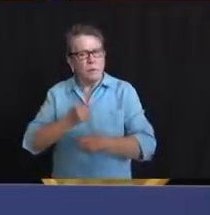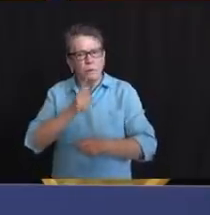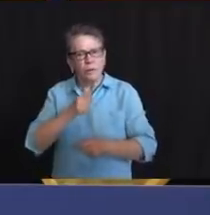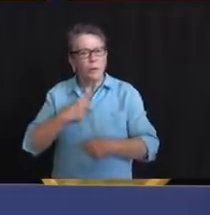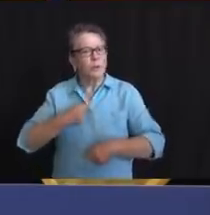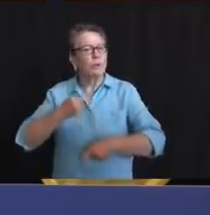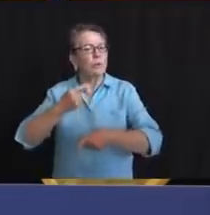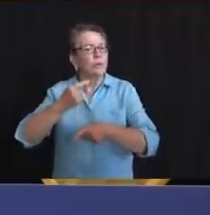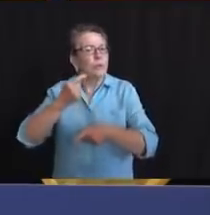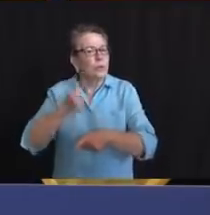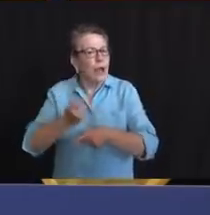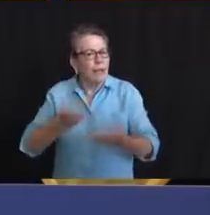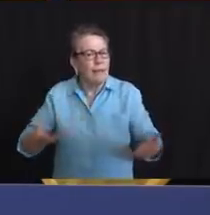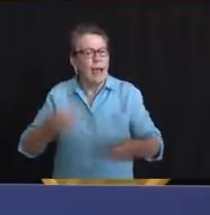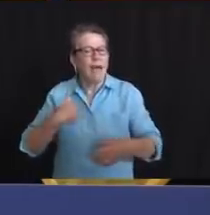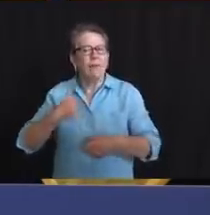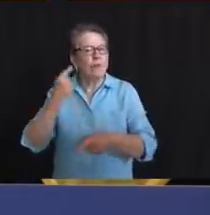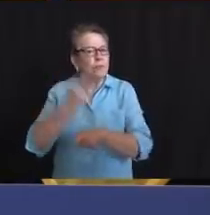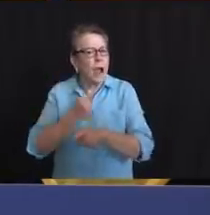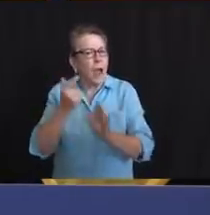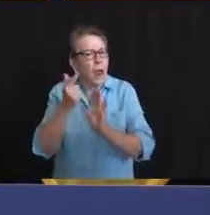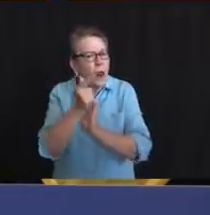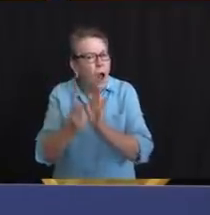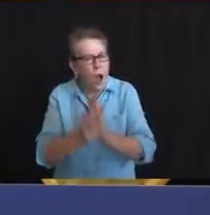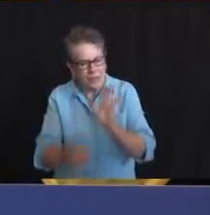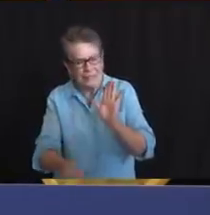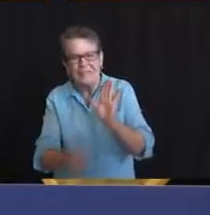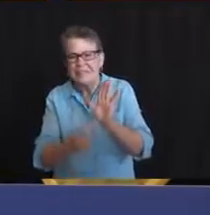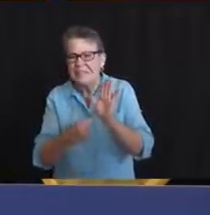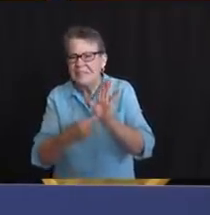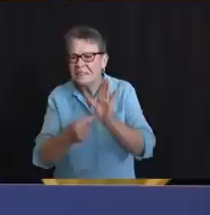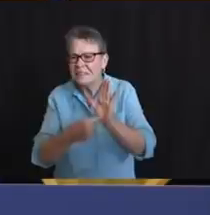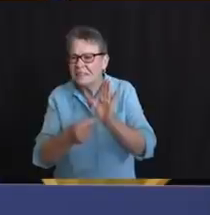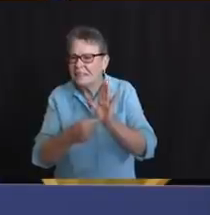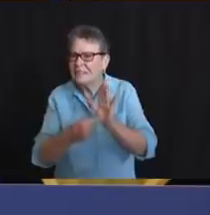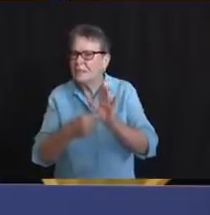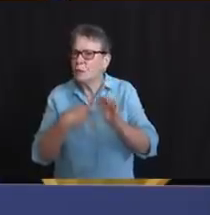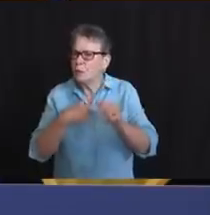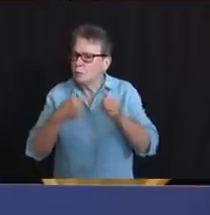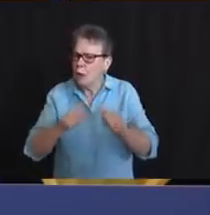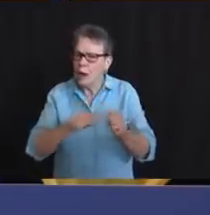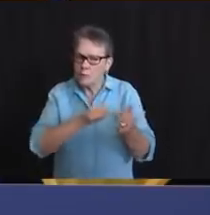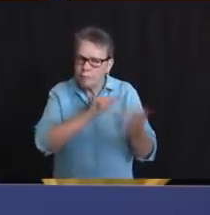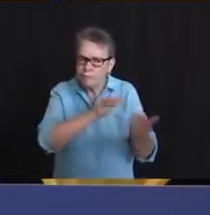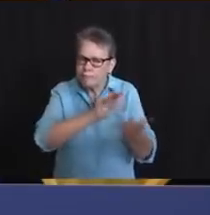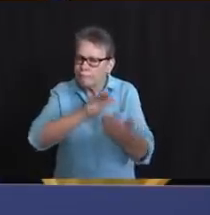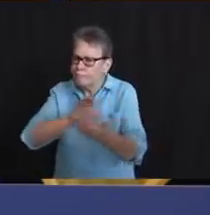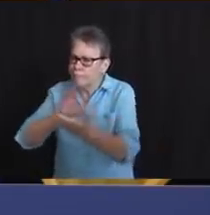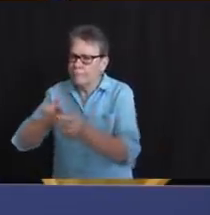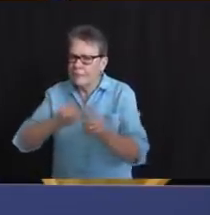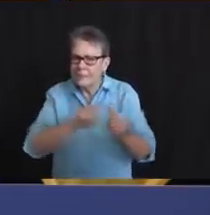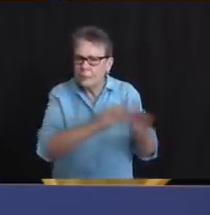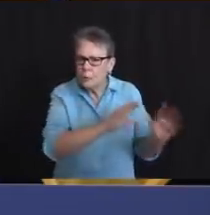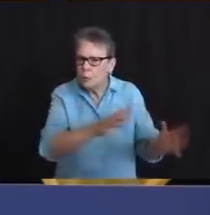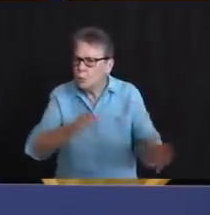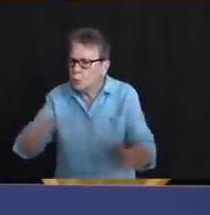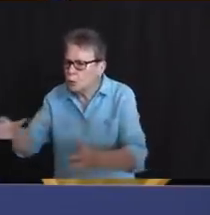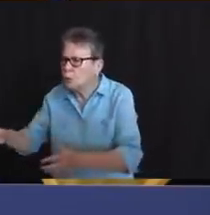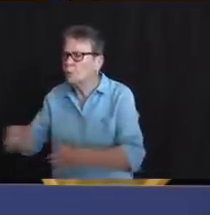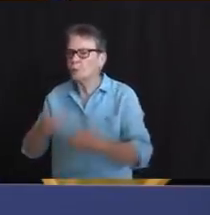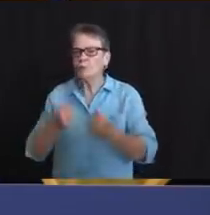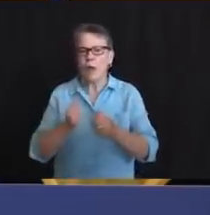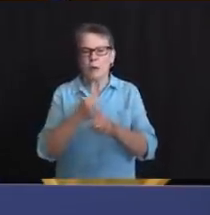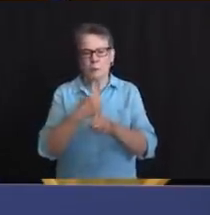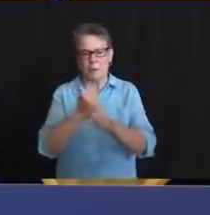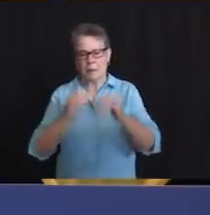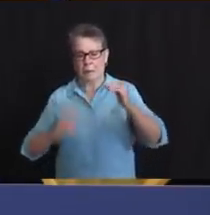addressed properly, and that we find ways to close the inequities. We've said it many times, the pandemic did not create the inequities,